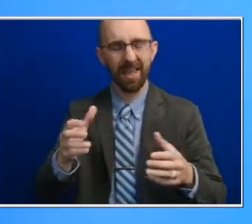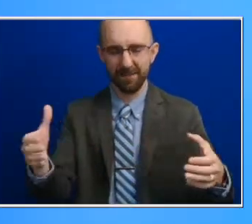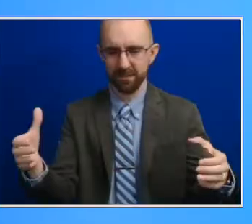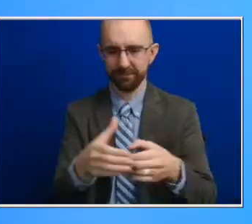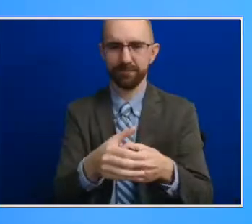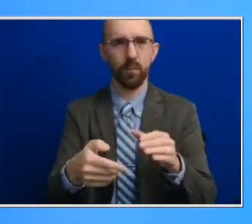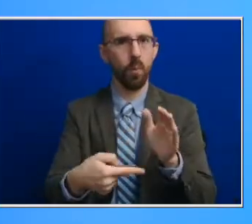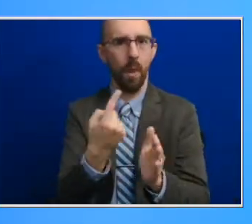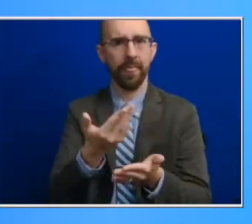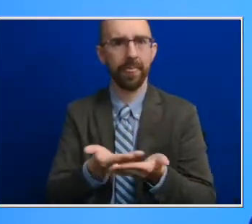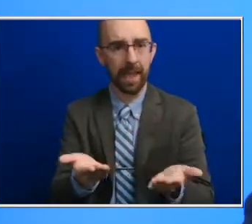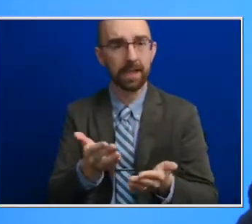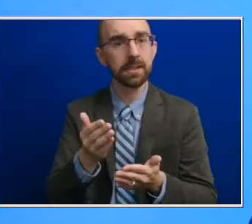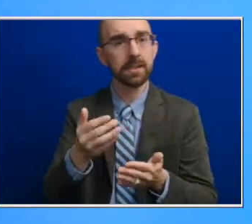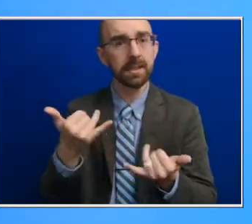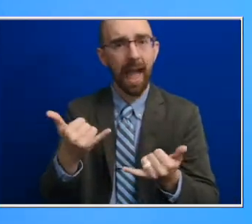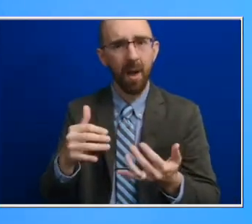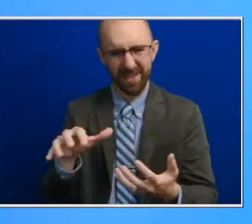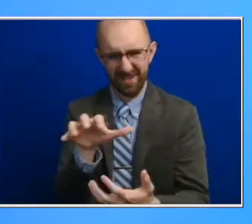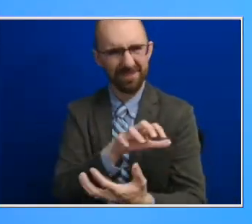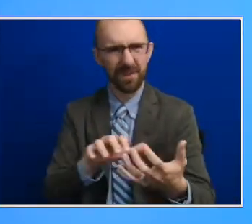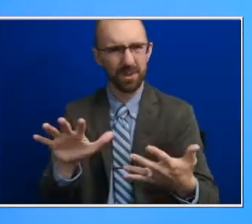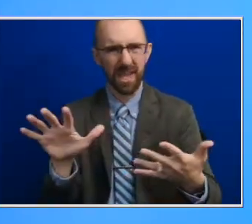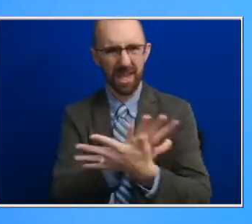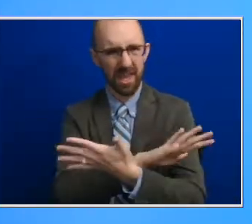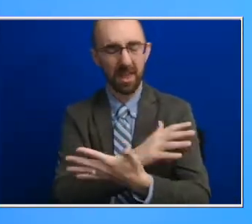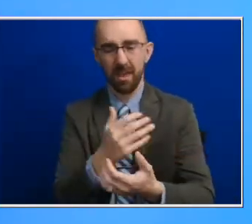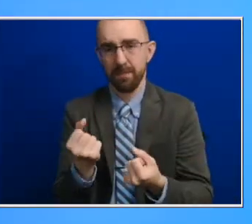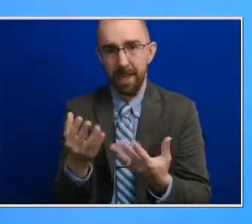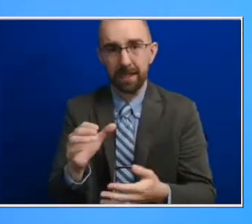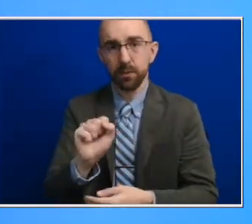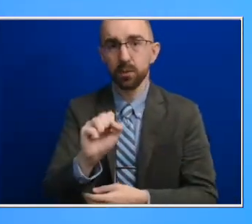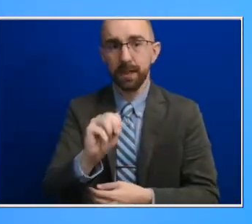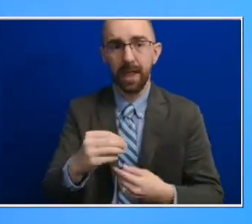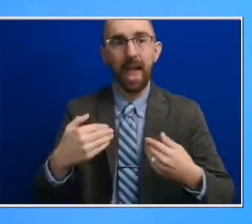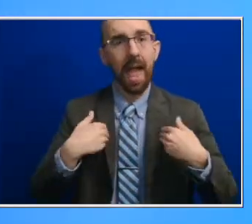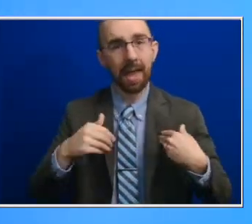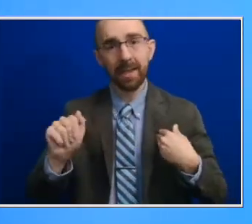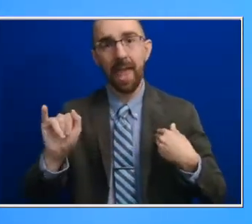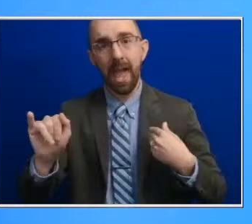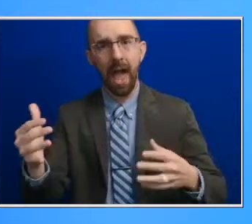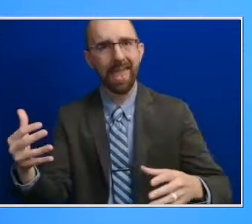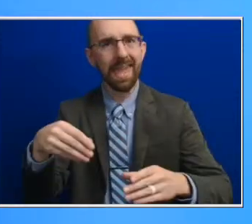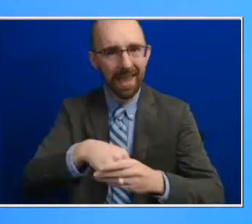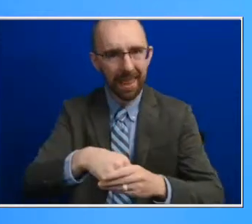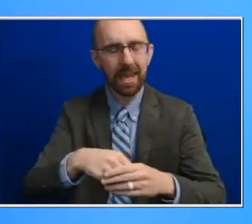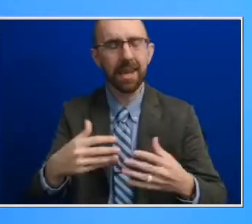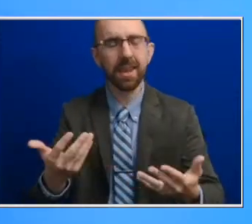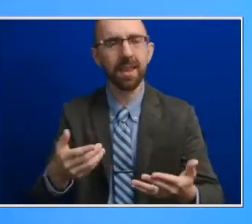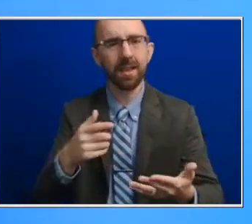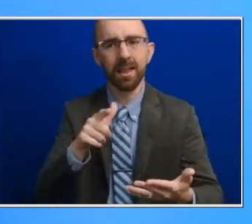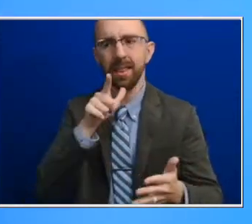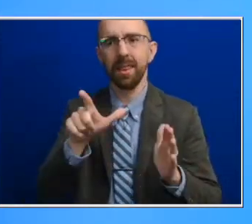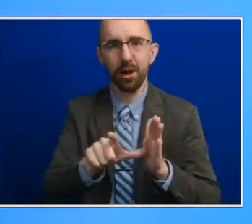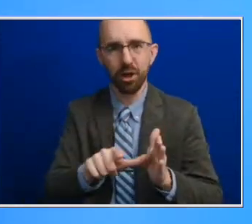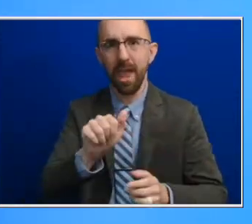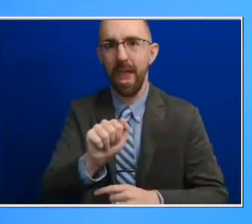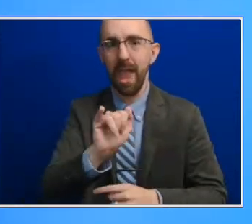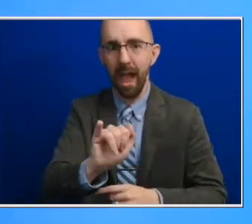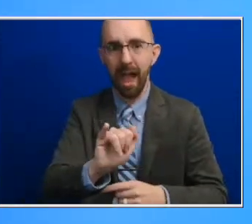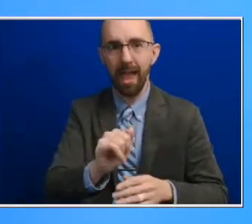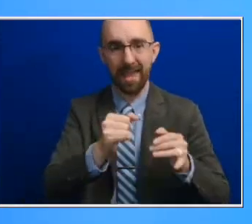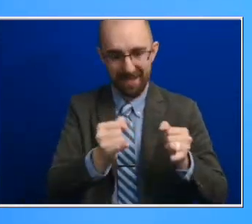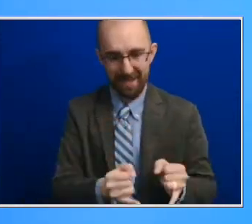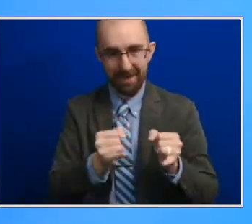some ways, it's become more confusing because so much of social media now has an AI component. Yes. Whether it's literally an AI individual who is doing